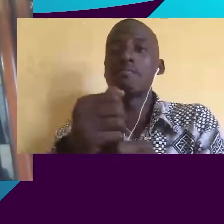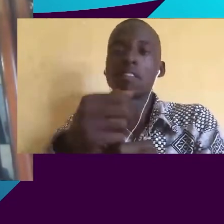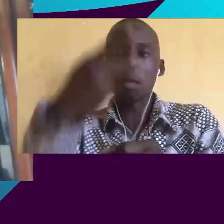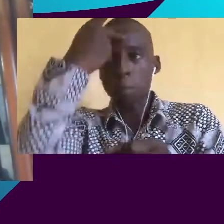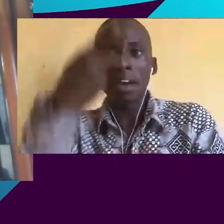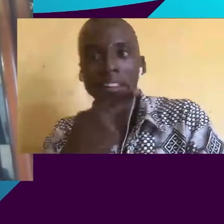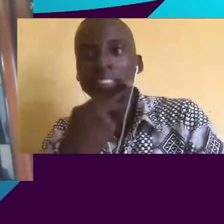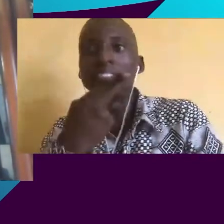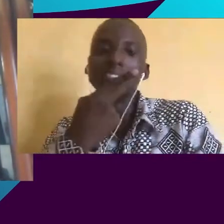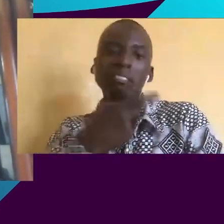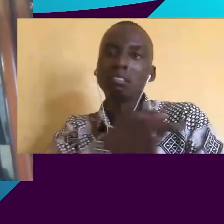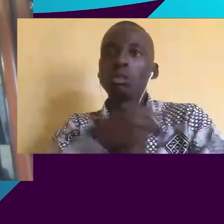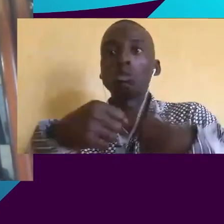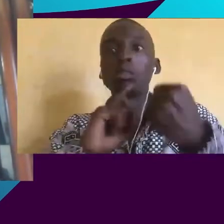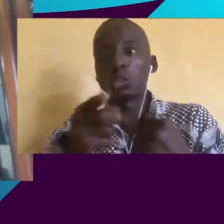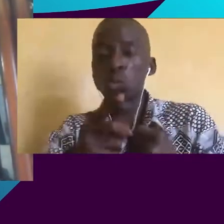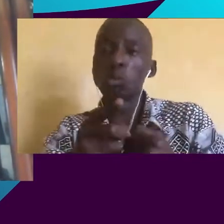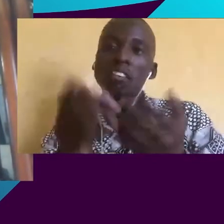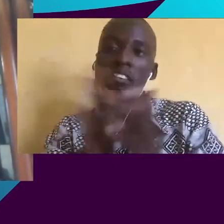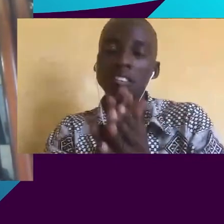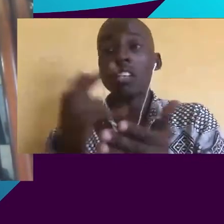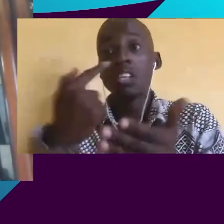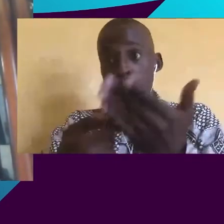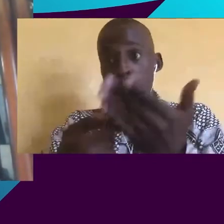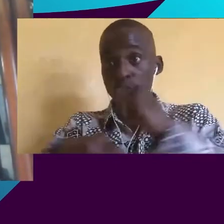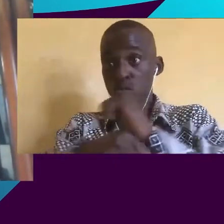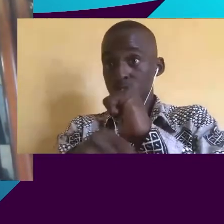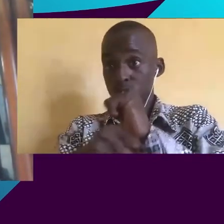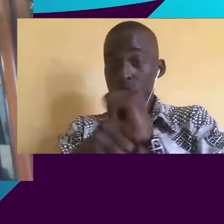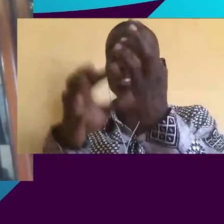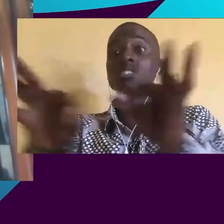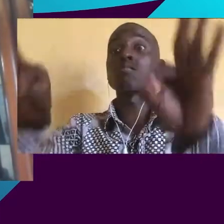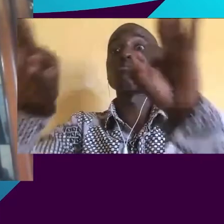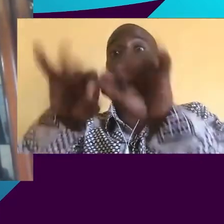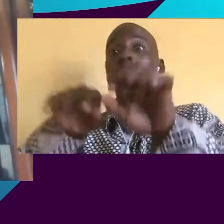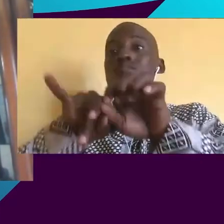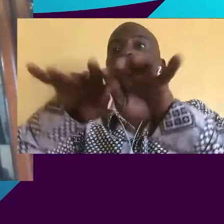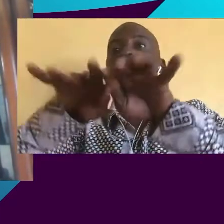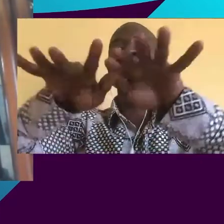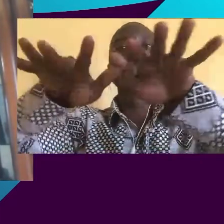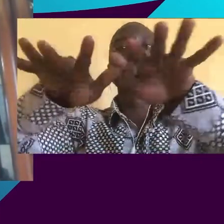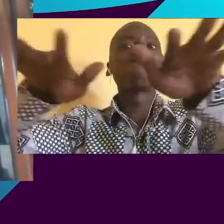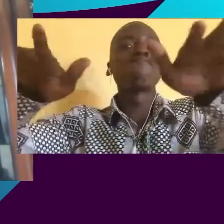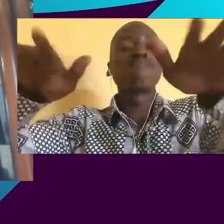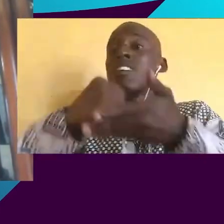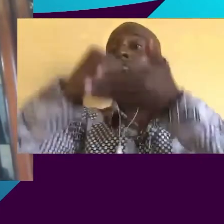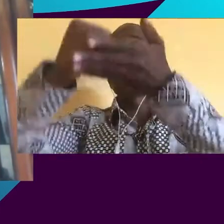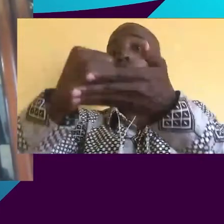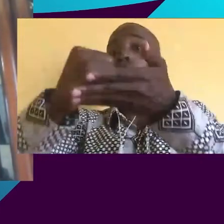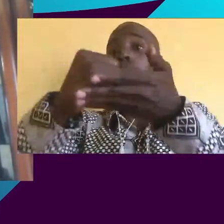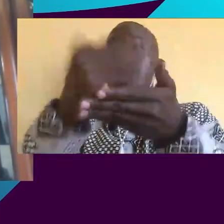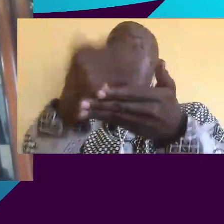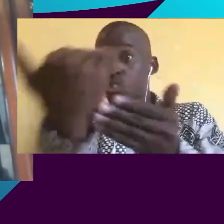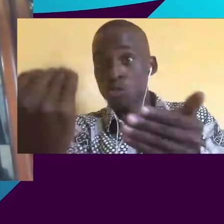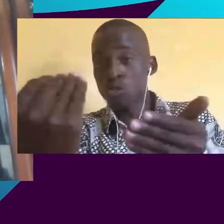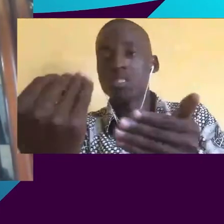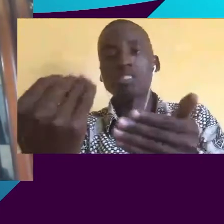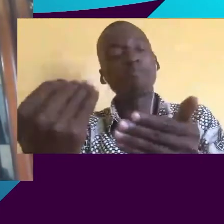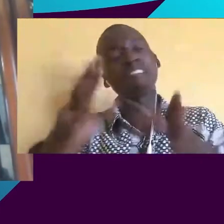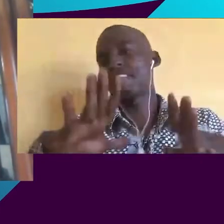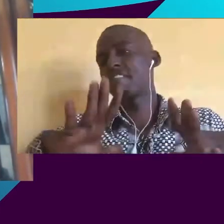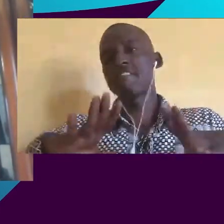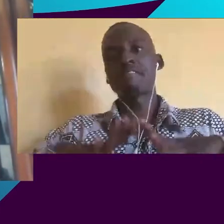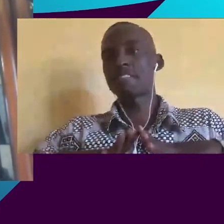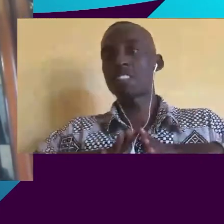sure that what we do is going ultimately to bring out the results we want and to have a big field